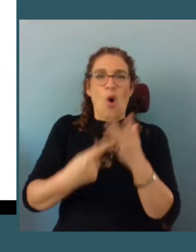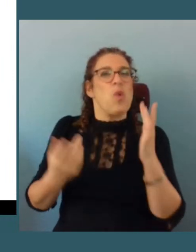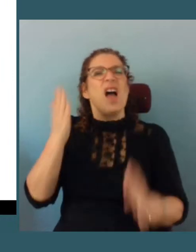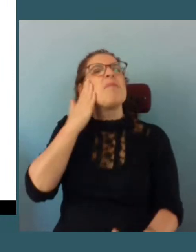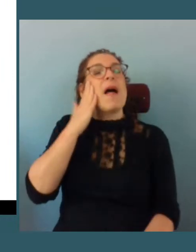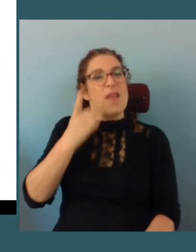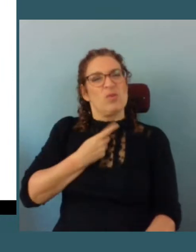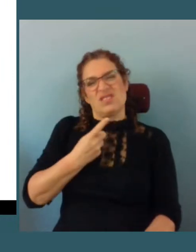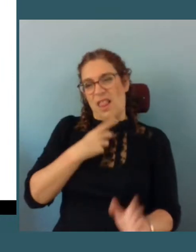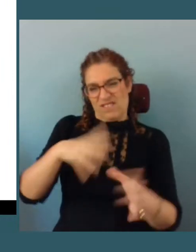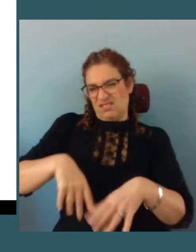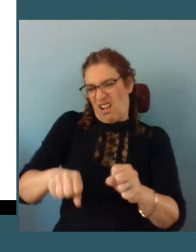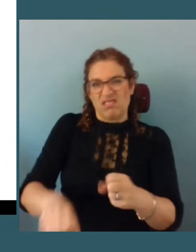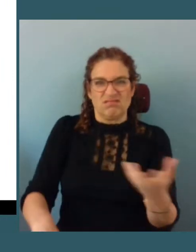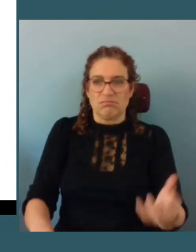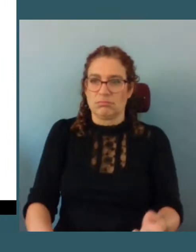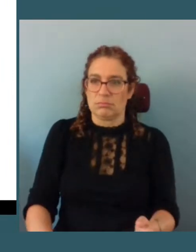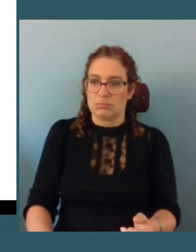diet.